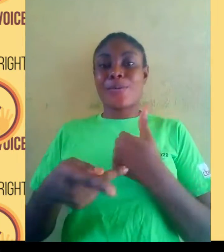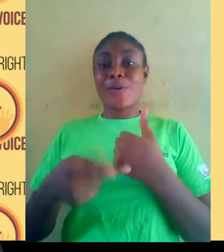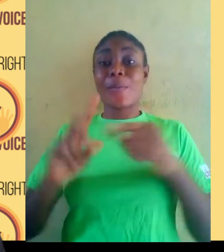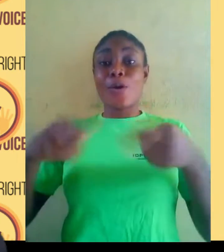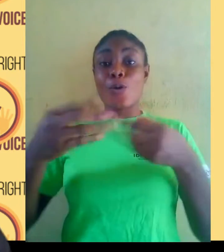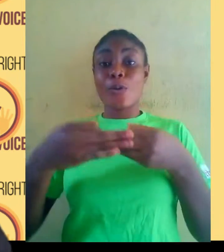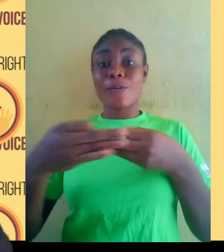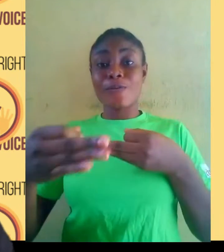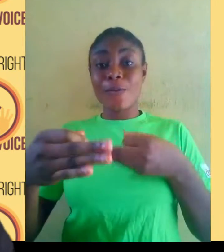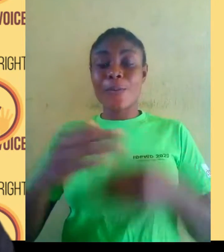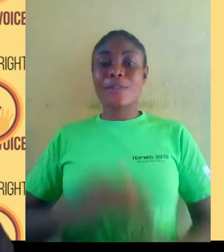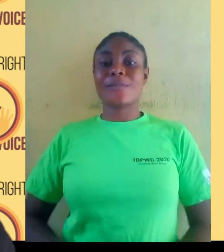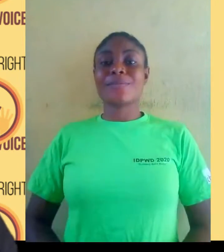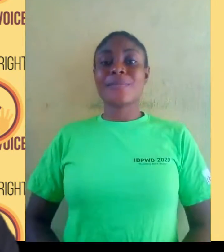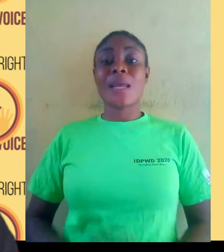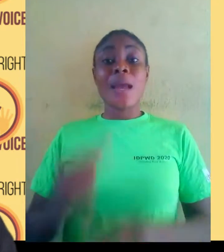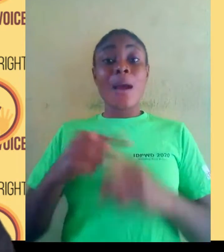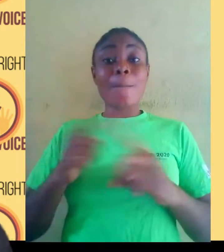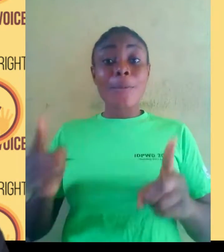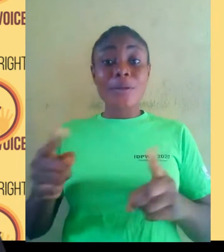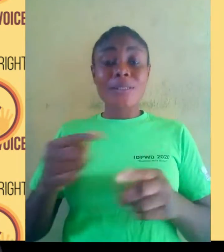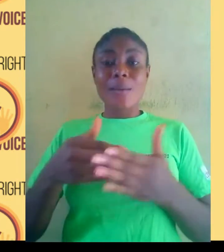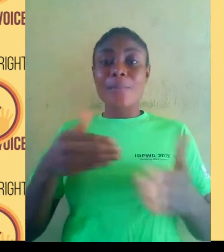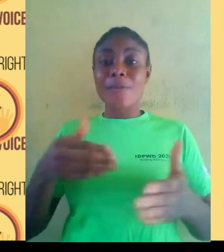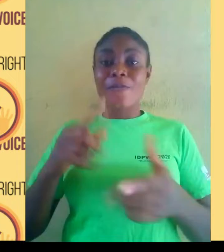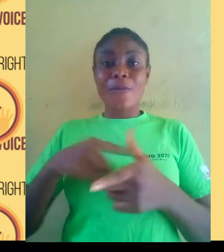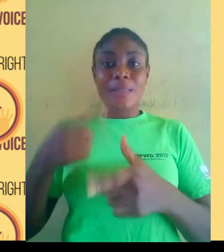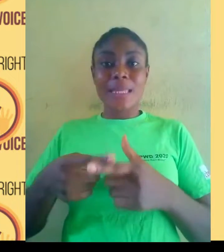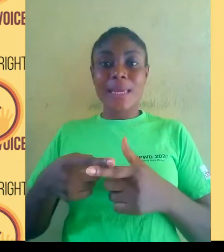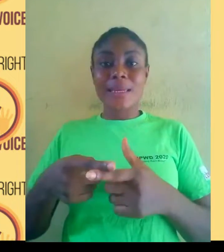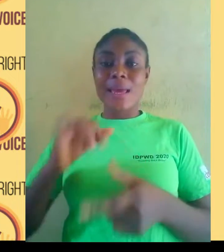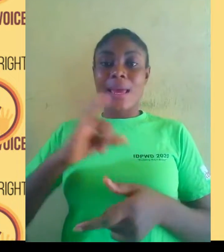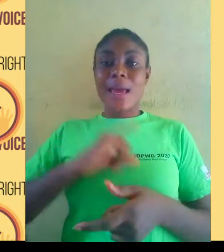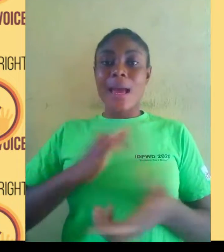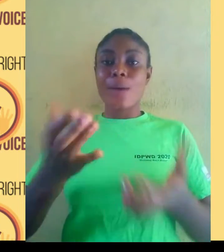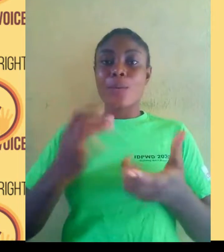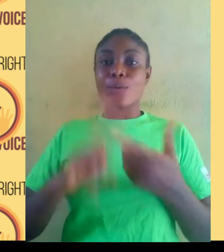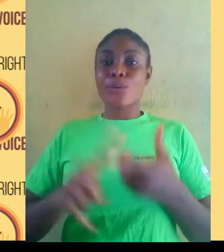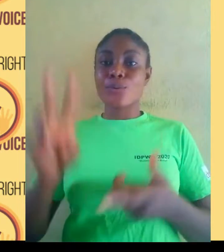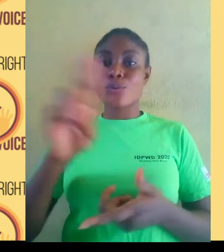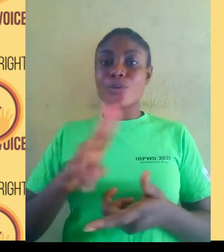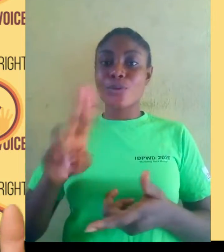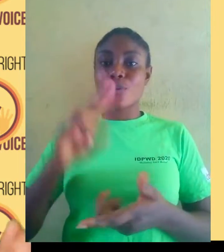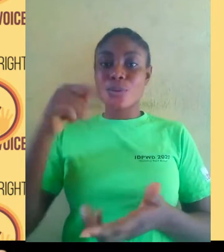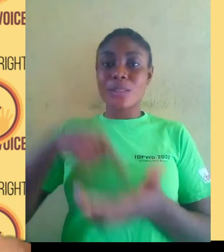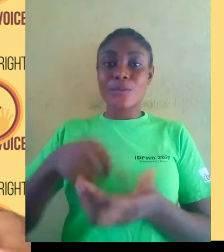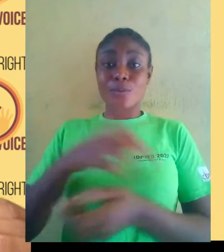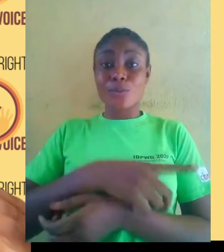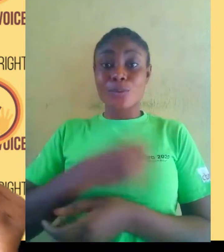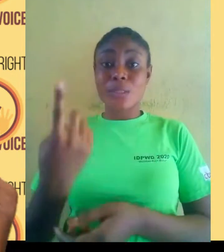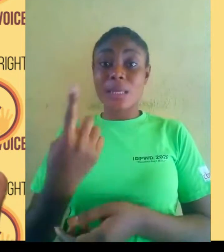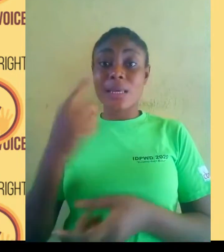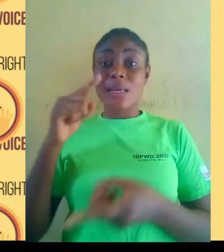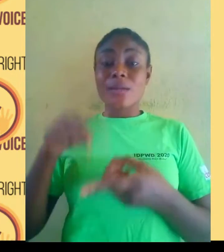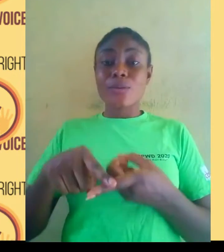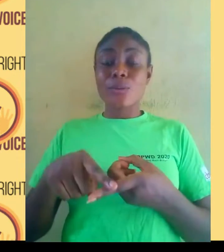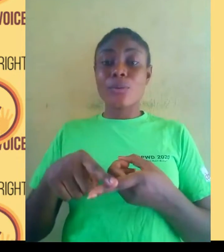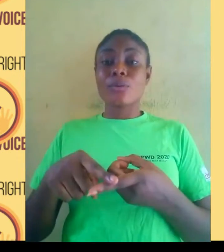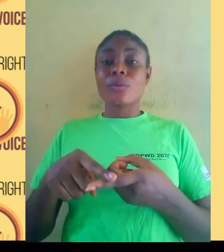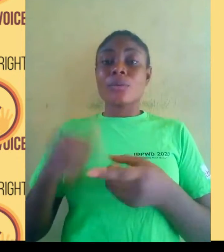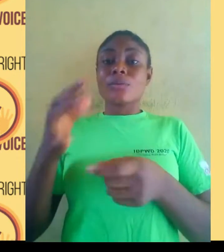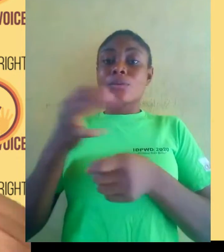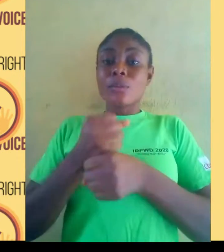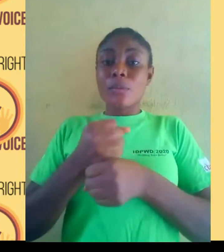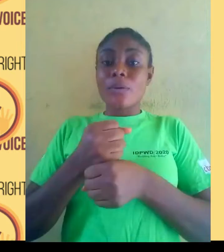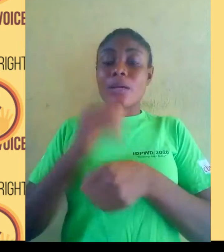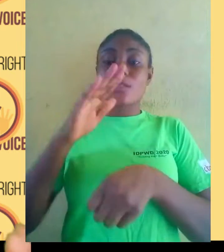going forward. But before then, I want to use today to round off